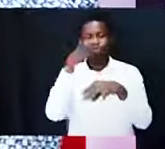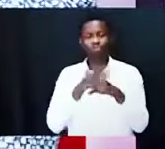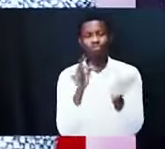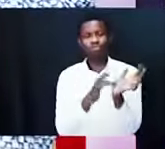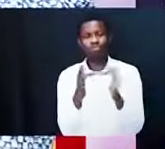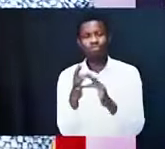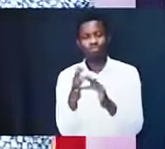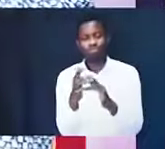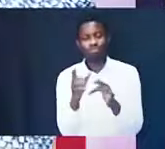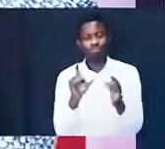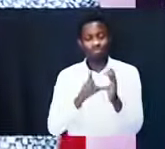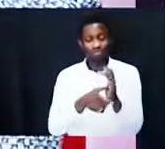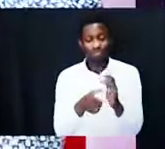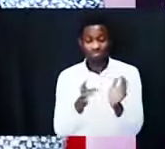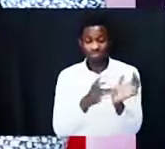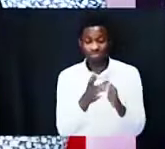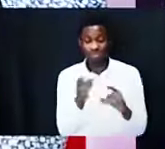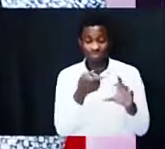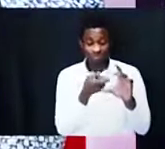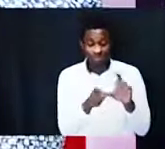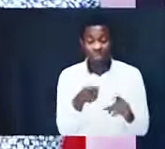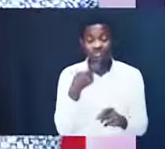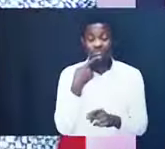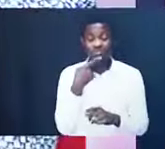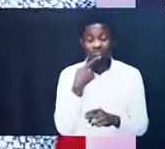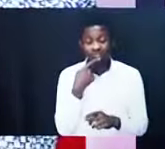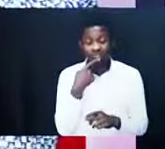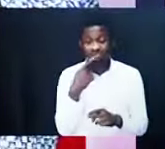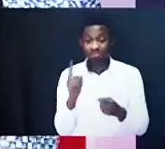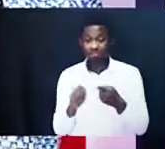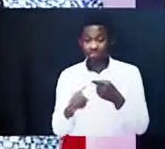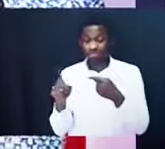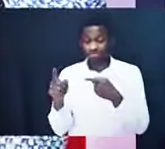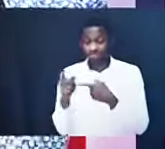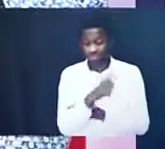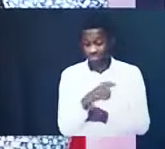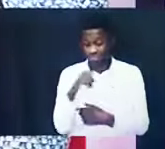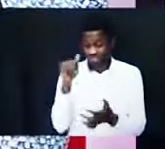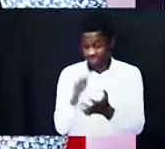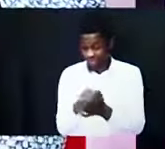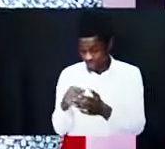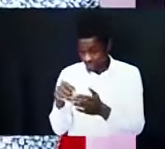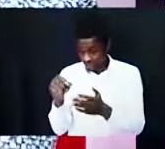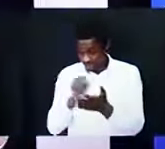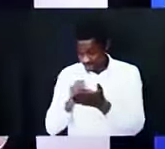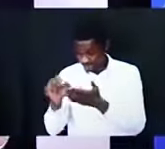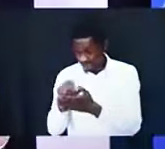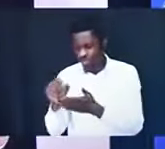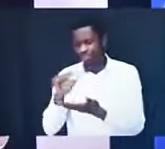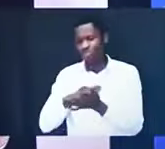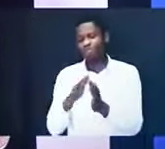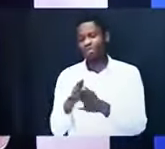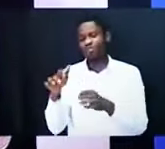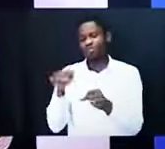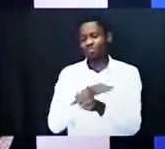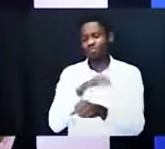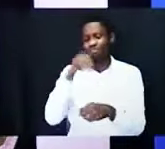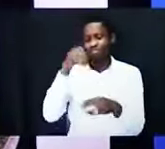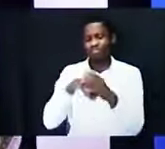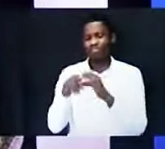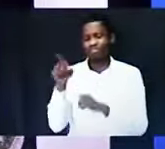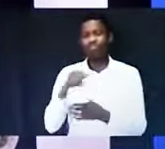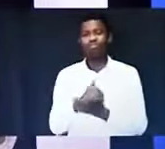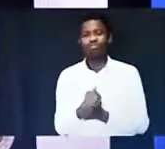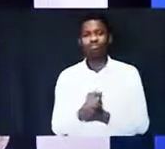He began by saying to them, today the scripture is fulfilled in your hearing.